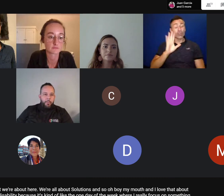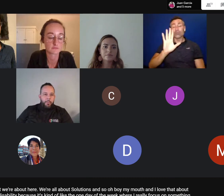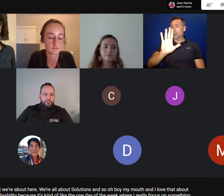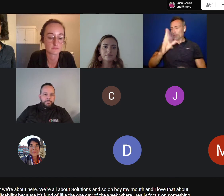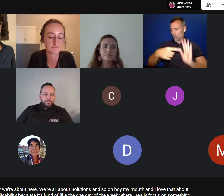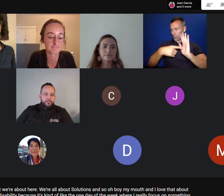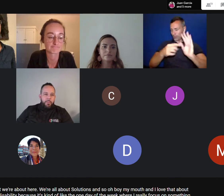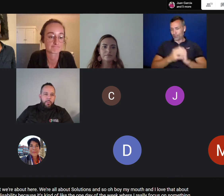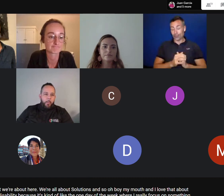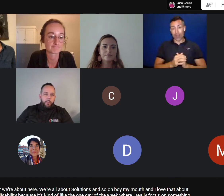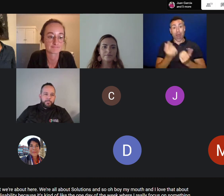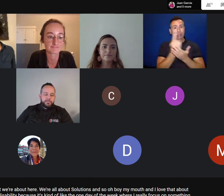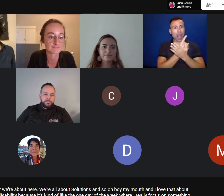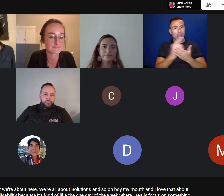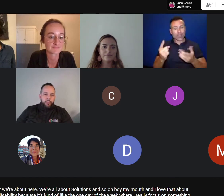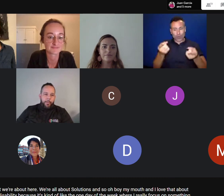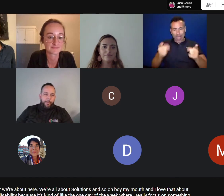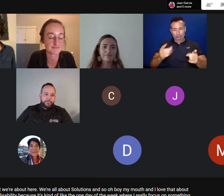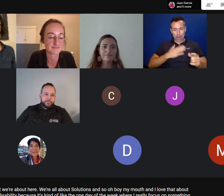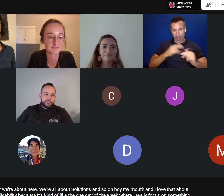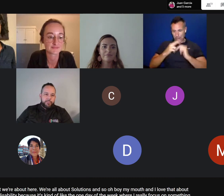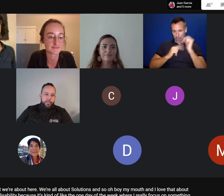my building.